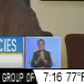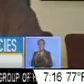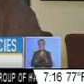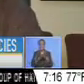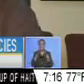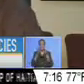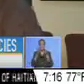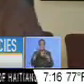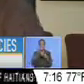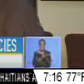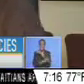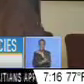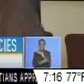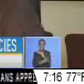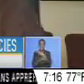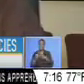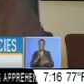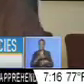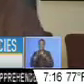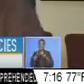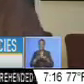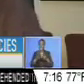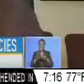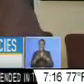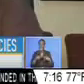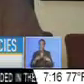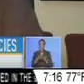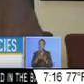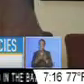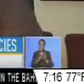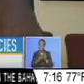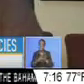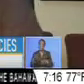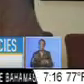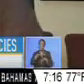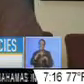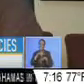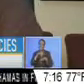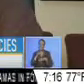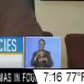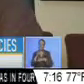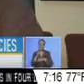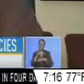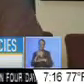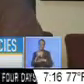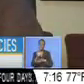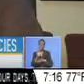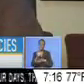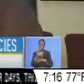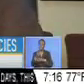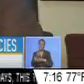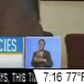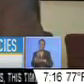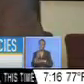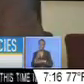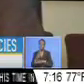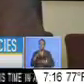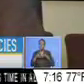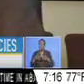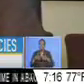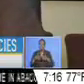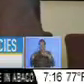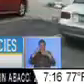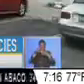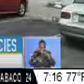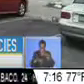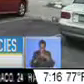have appreciable amounts of Nassau grouper. A lot of persons, when they go scuba diving or snorkeling, they can still see them. And while Dr. Gittins could not